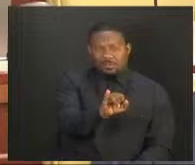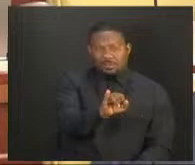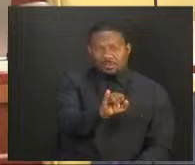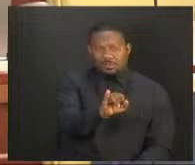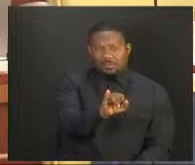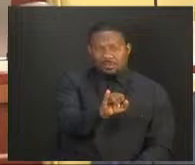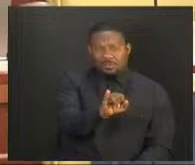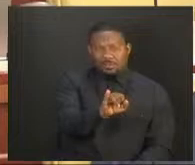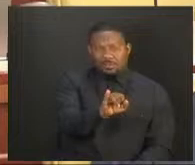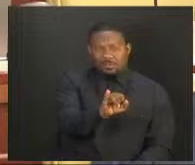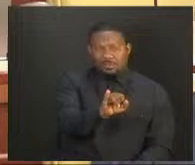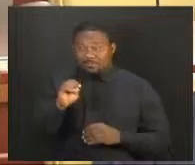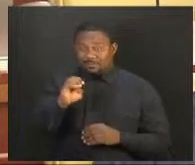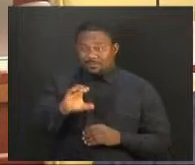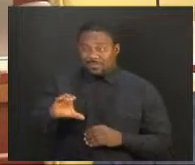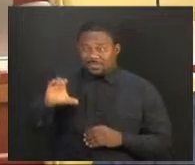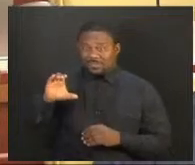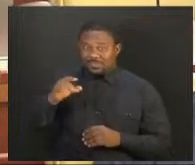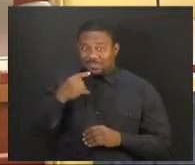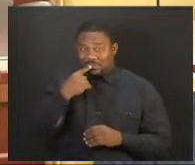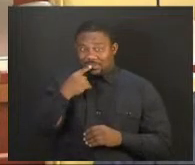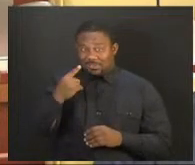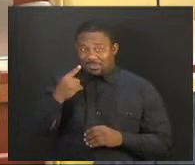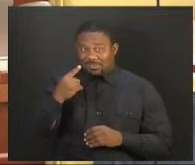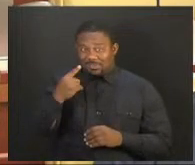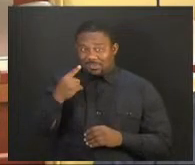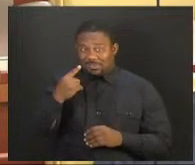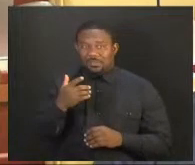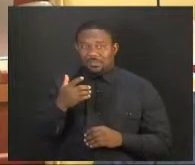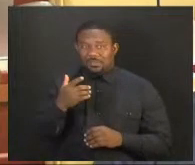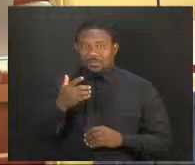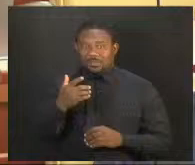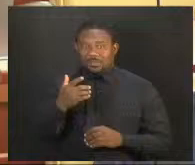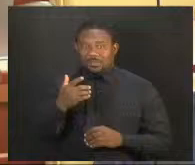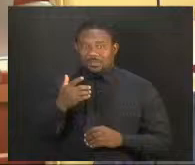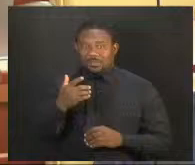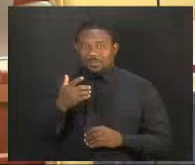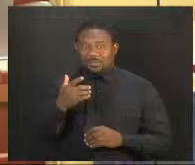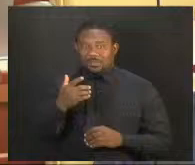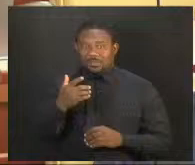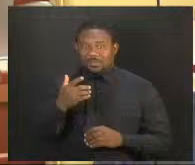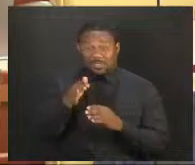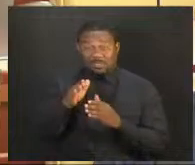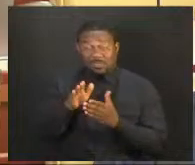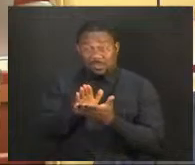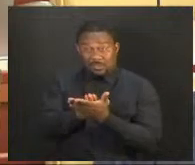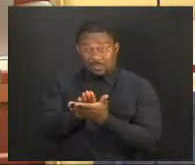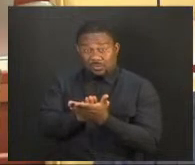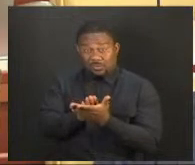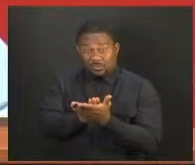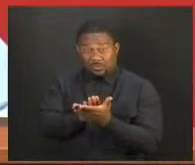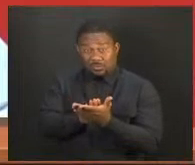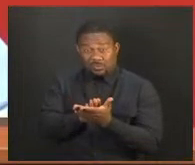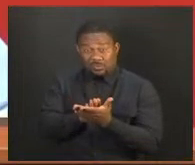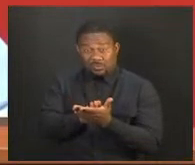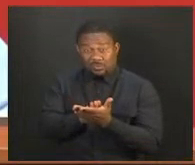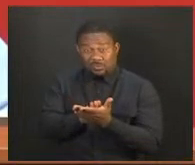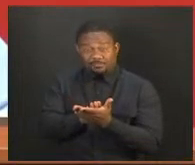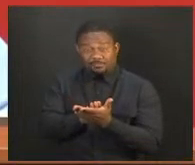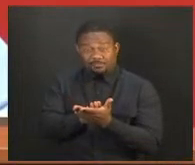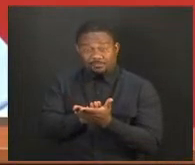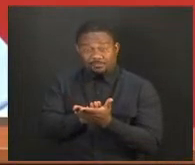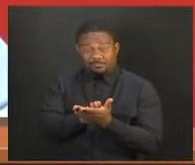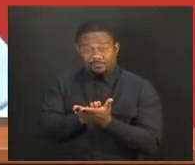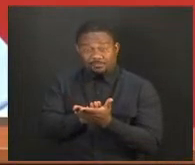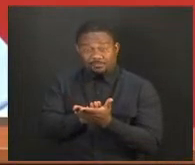Commission designated it as an I, but for the school, I am not interested in the Electoral Commission. I'm what? interested in the correct spelling. the correct spelling is